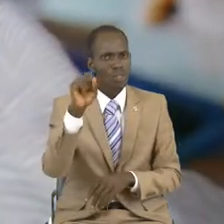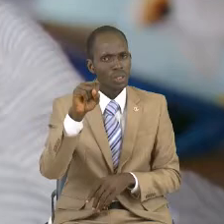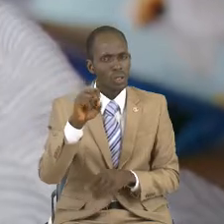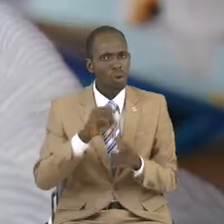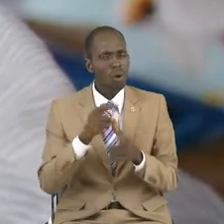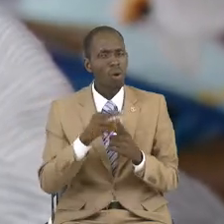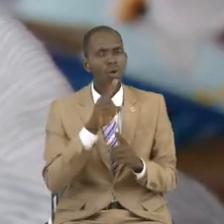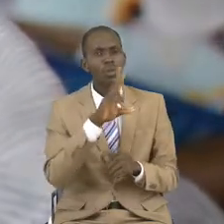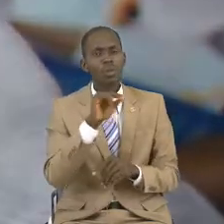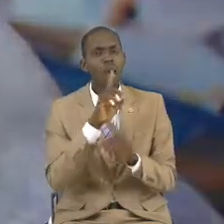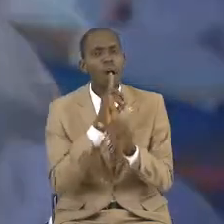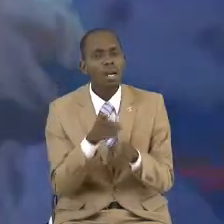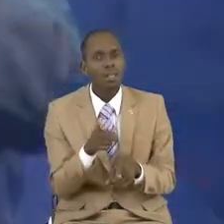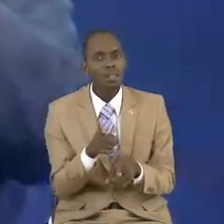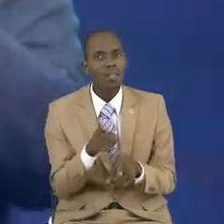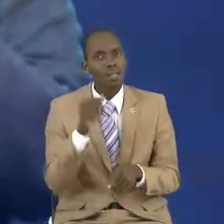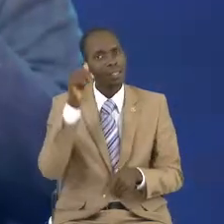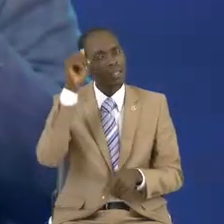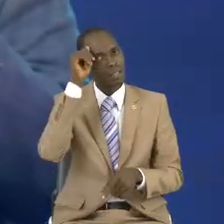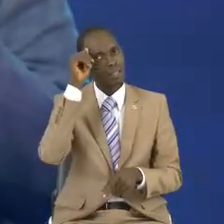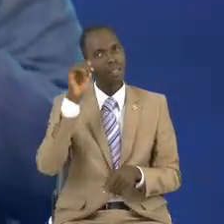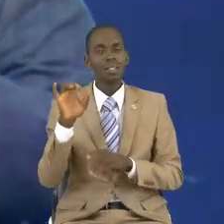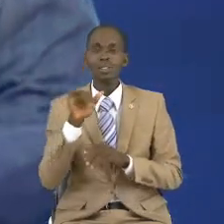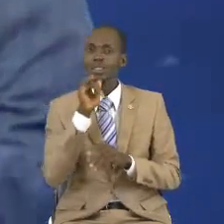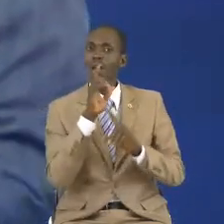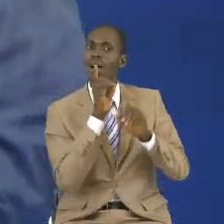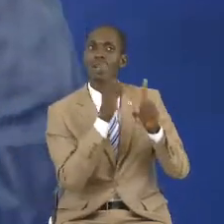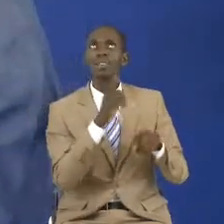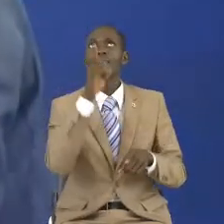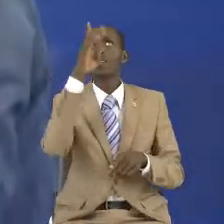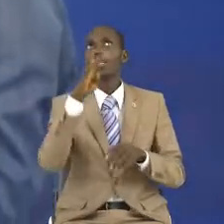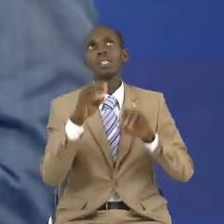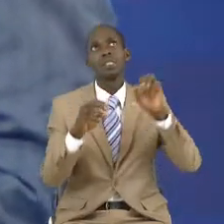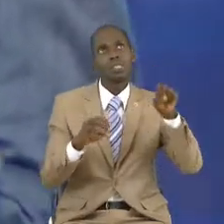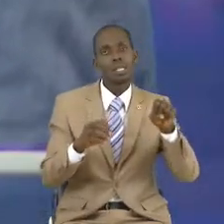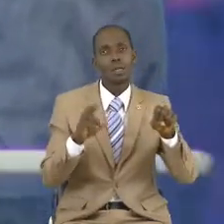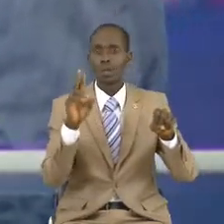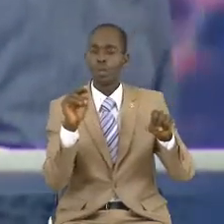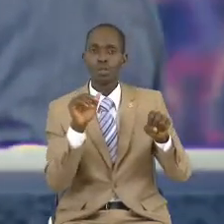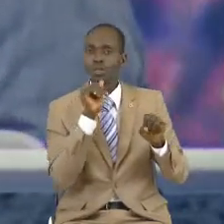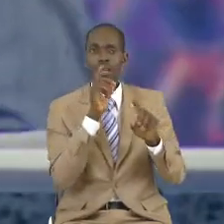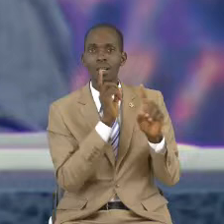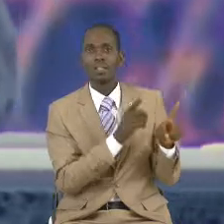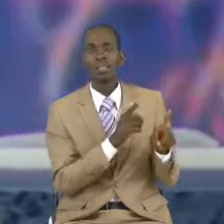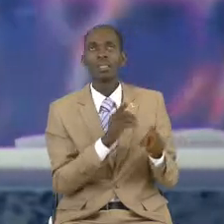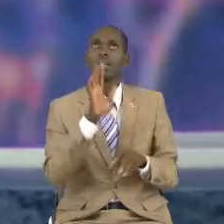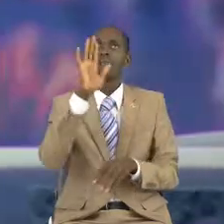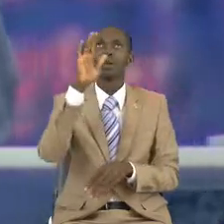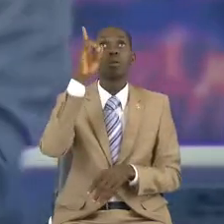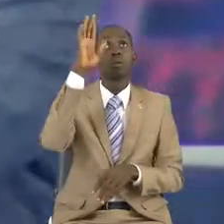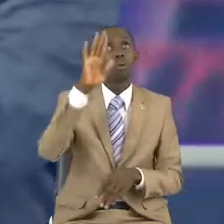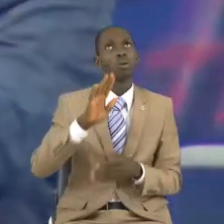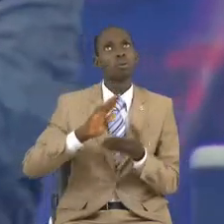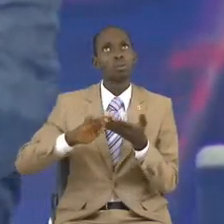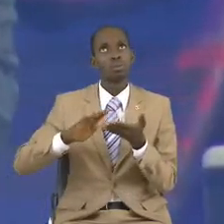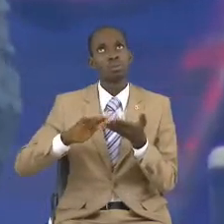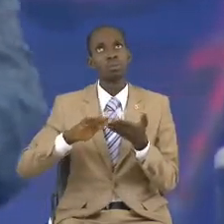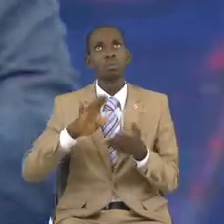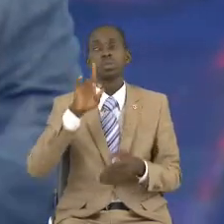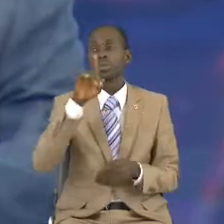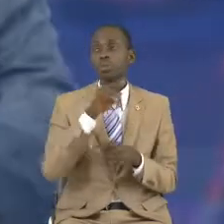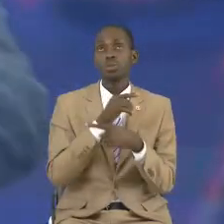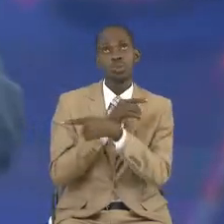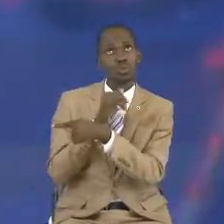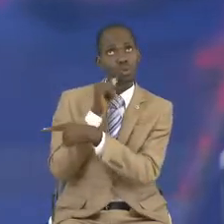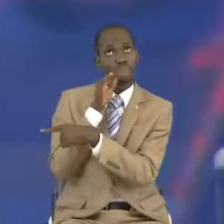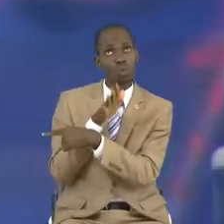didn't say yes he didn't say no he said the woman he passed the book